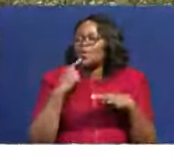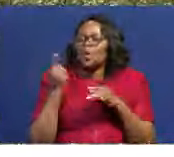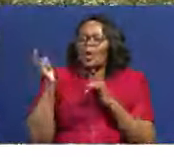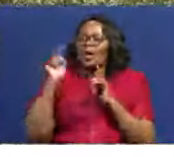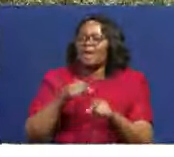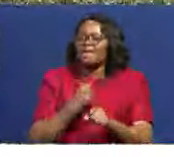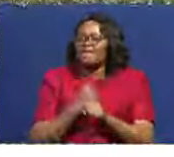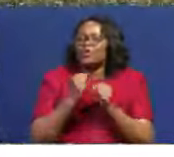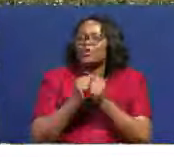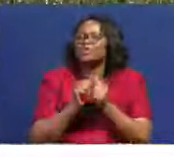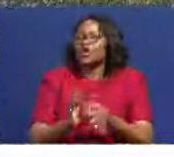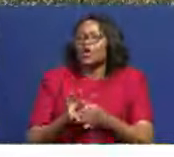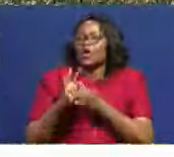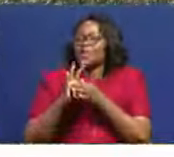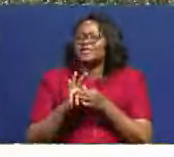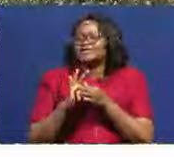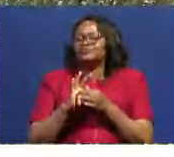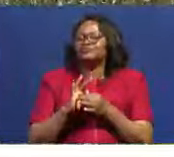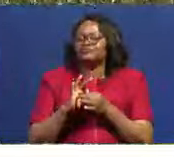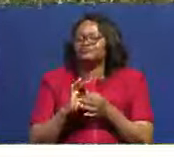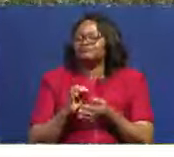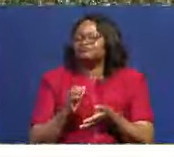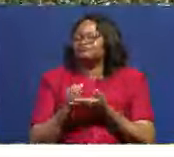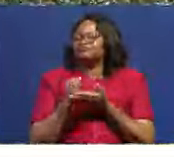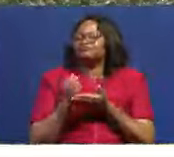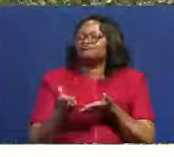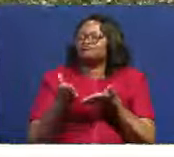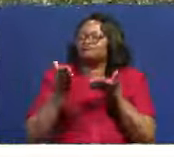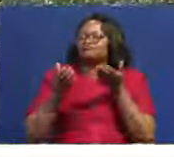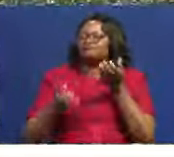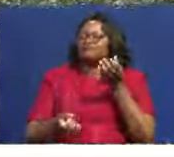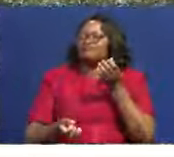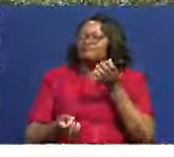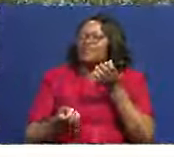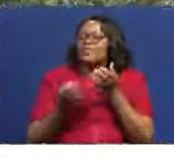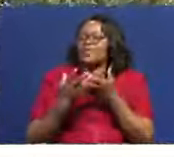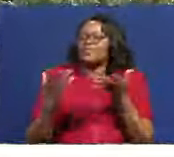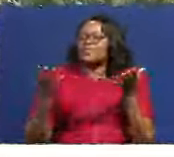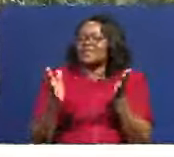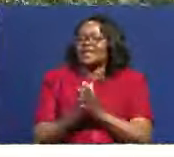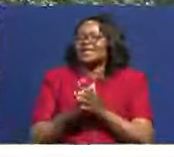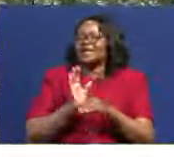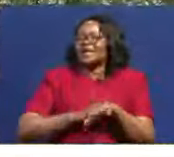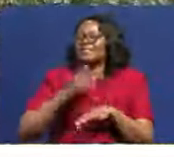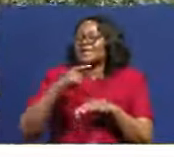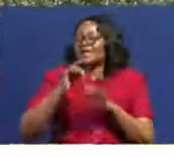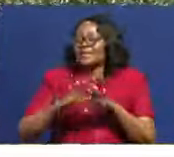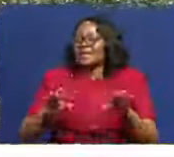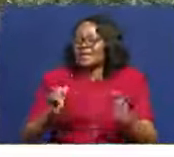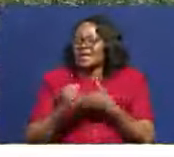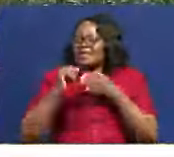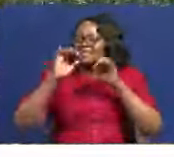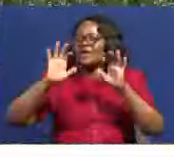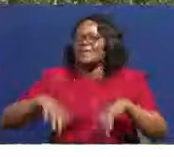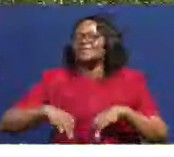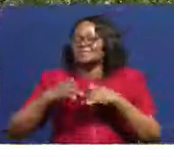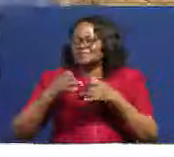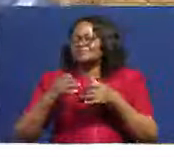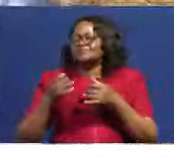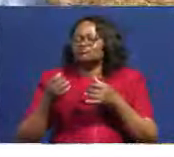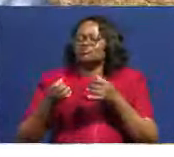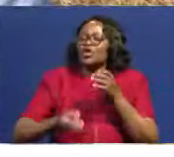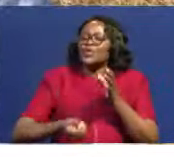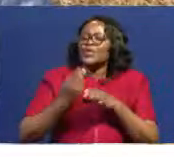come and work with the cooperatives to aggregate the products so that they can get the right market. Then they also help farmers in setting